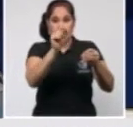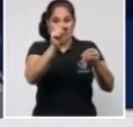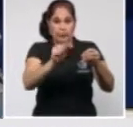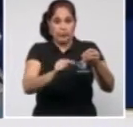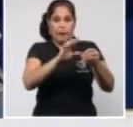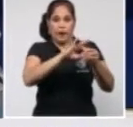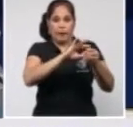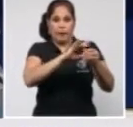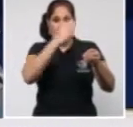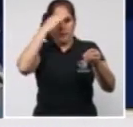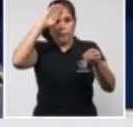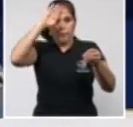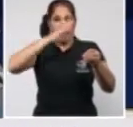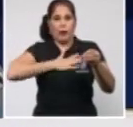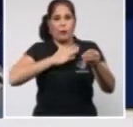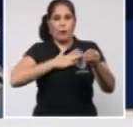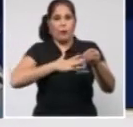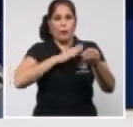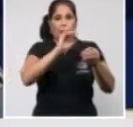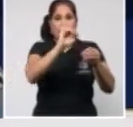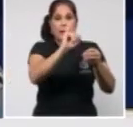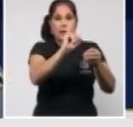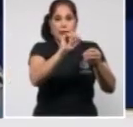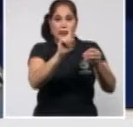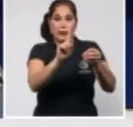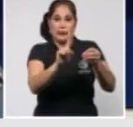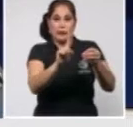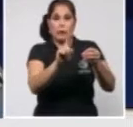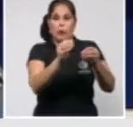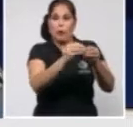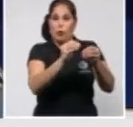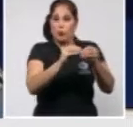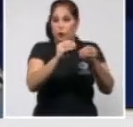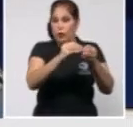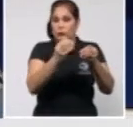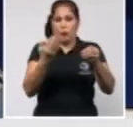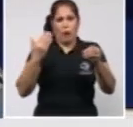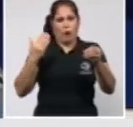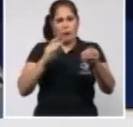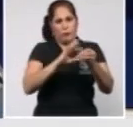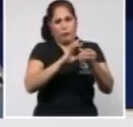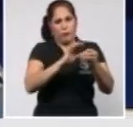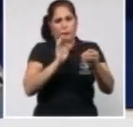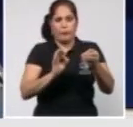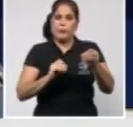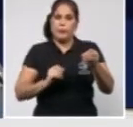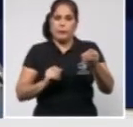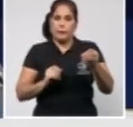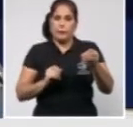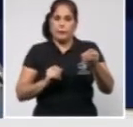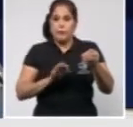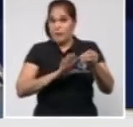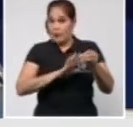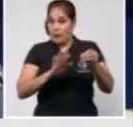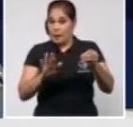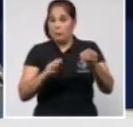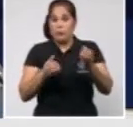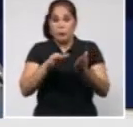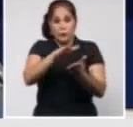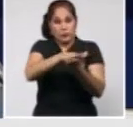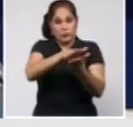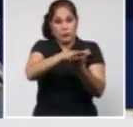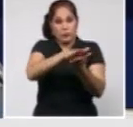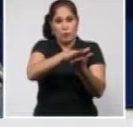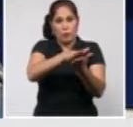the virus. The source of infection linked to 4 cases yesterday is yet to be determined.